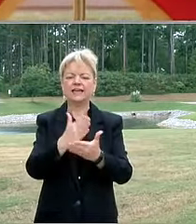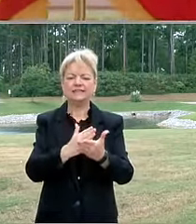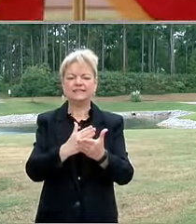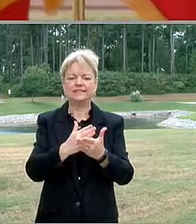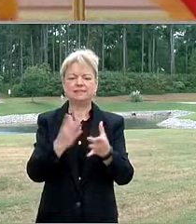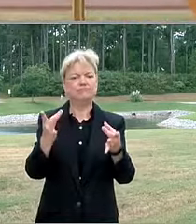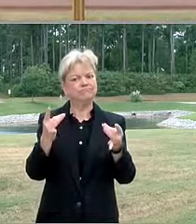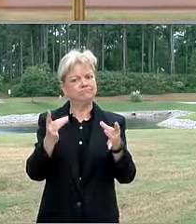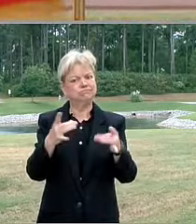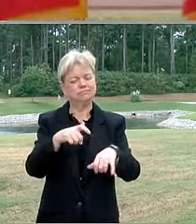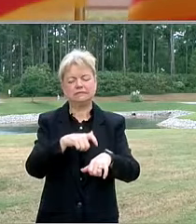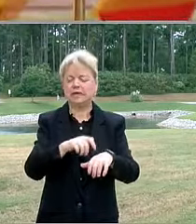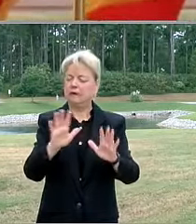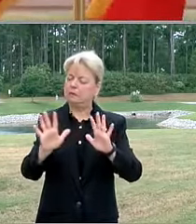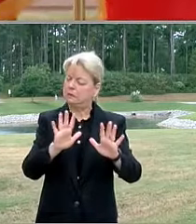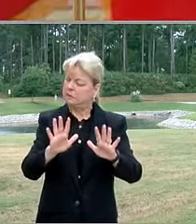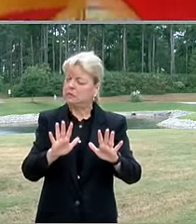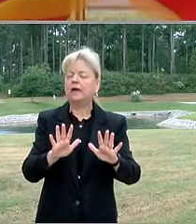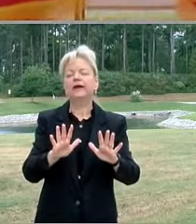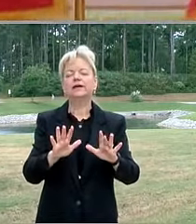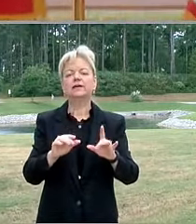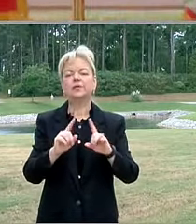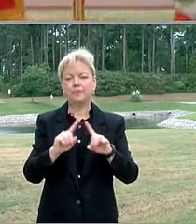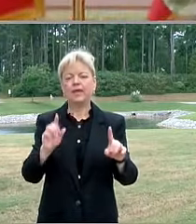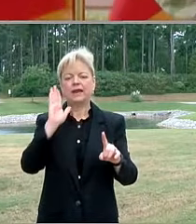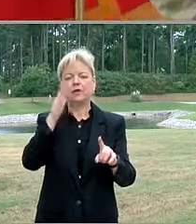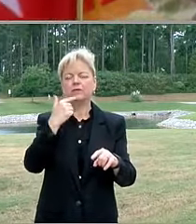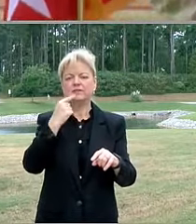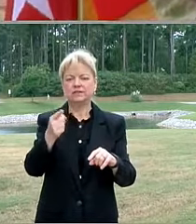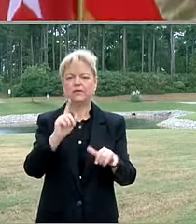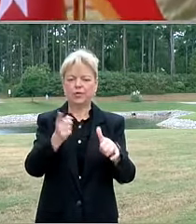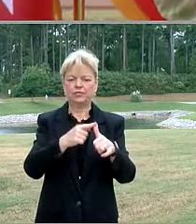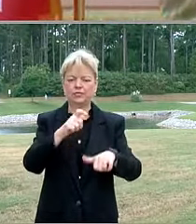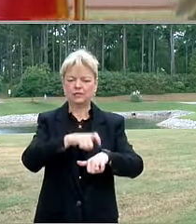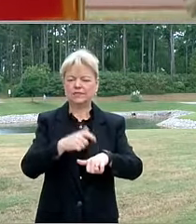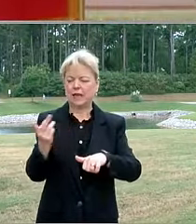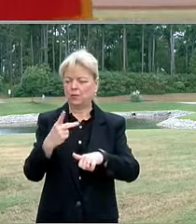points is an understatement. Now, I will tell you that the first time